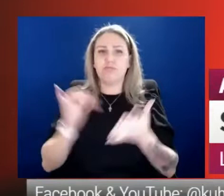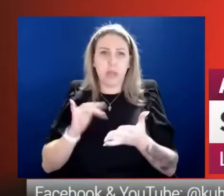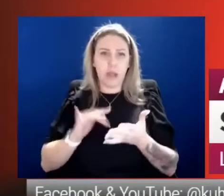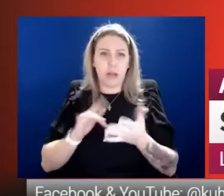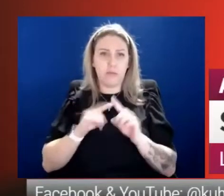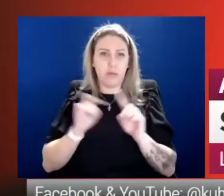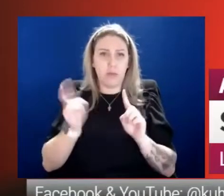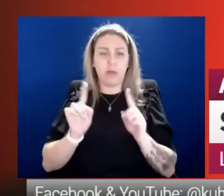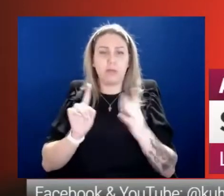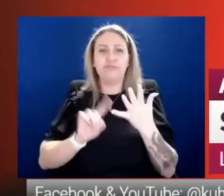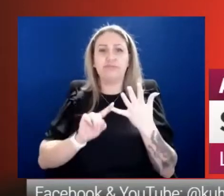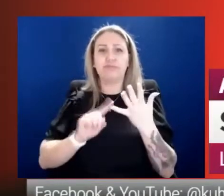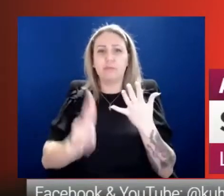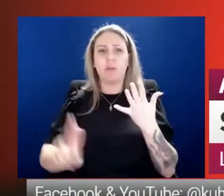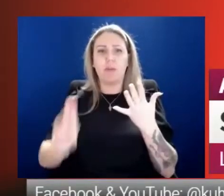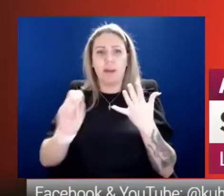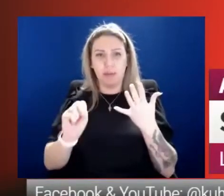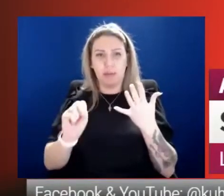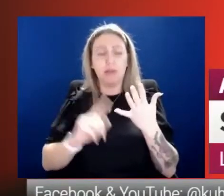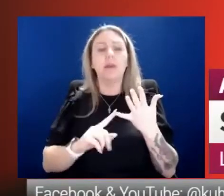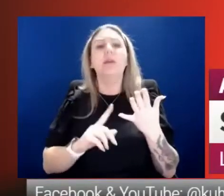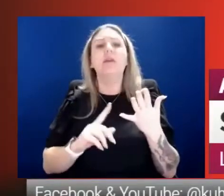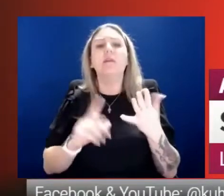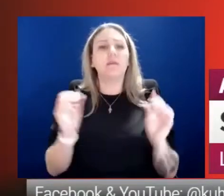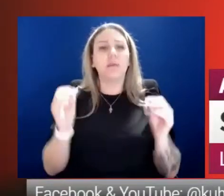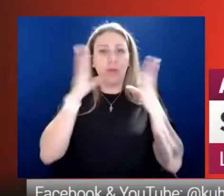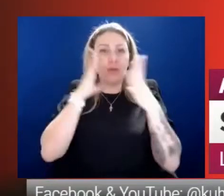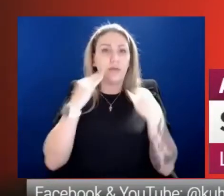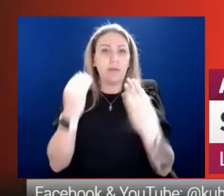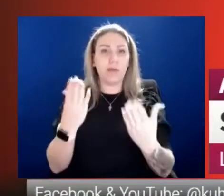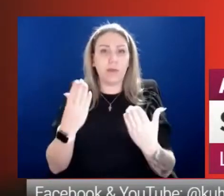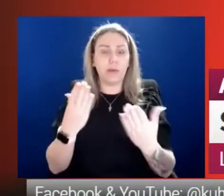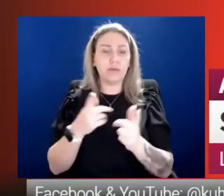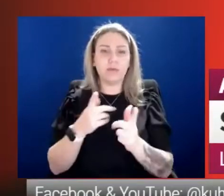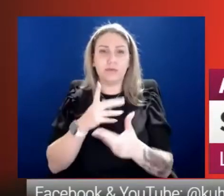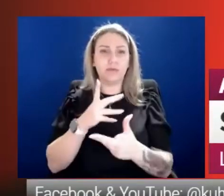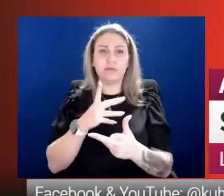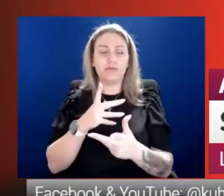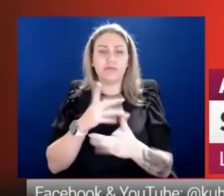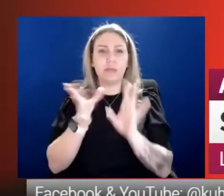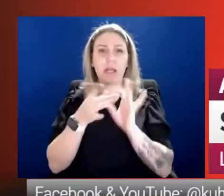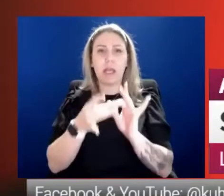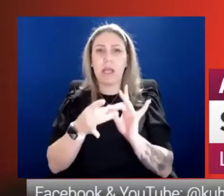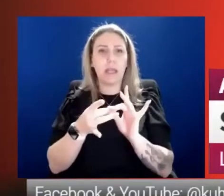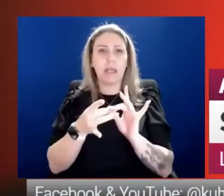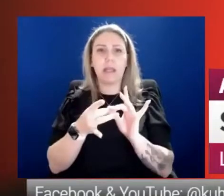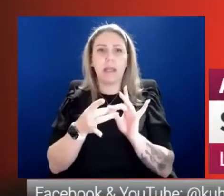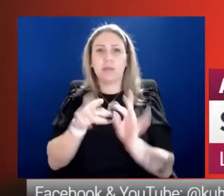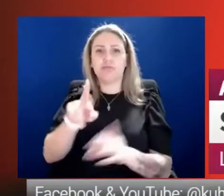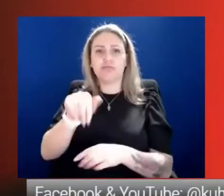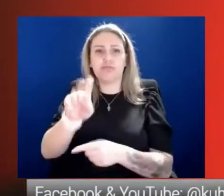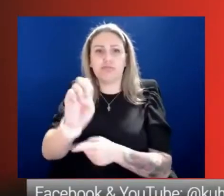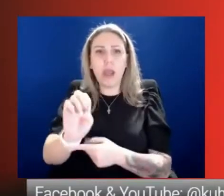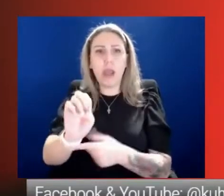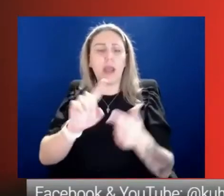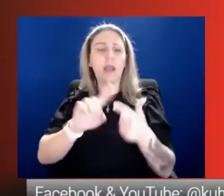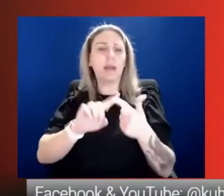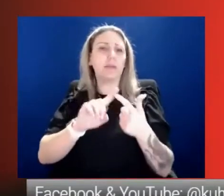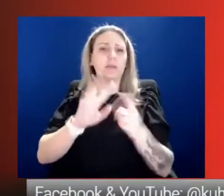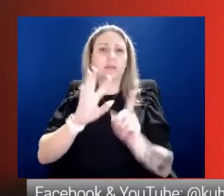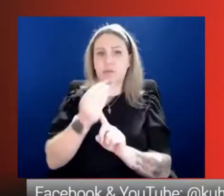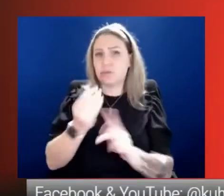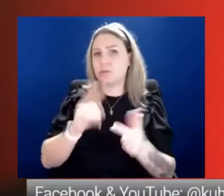no information in them about ethnicity, race, socioeconomic status, access to